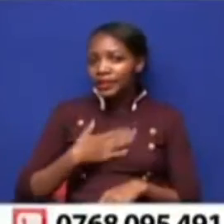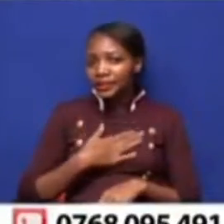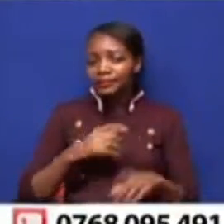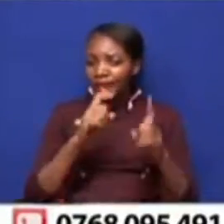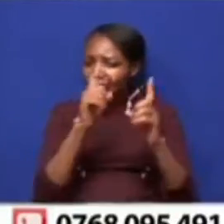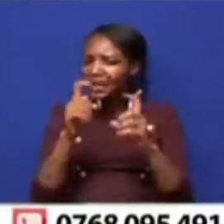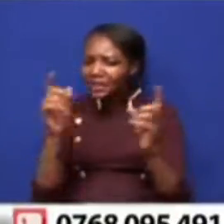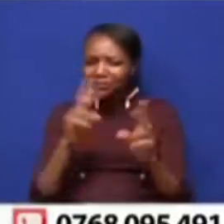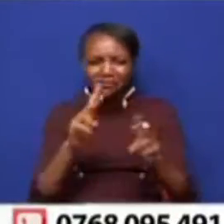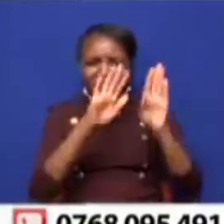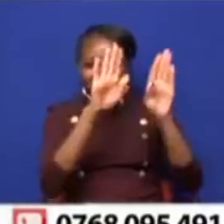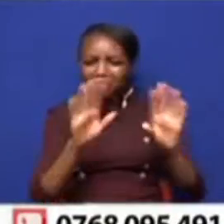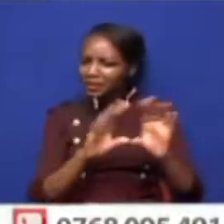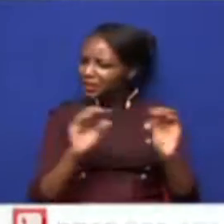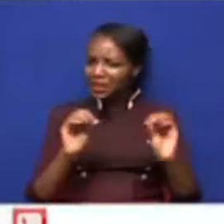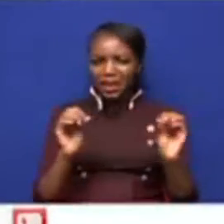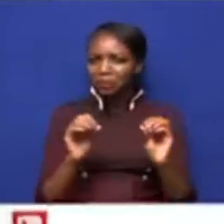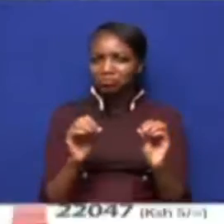so important